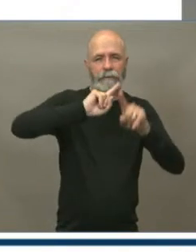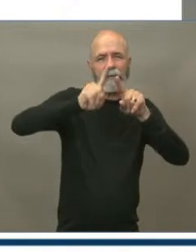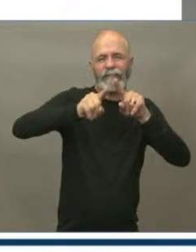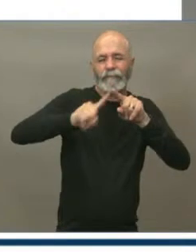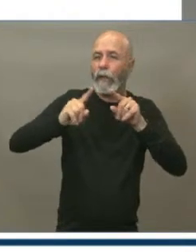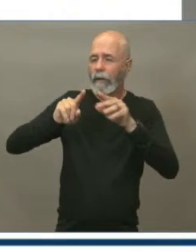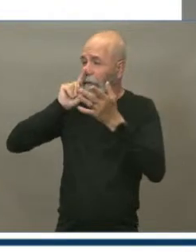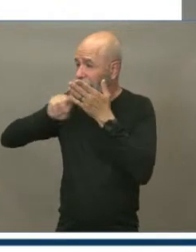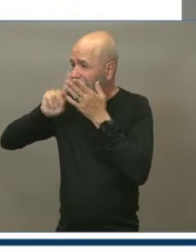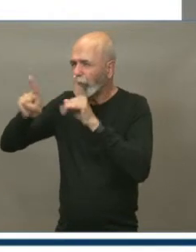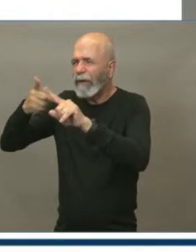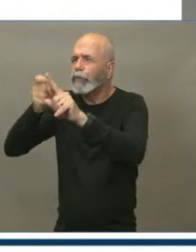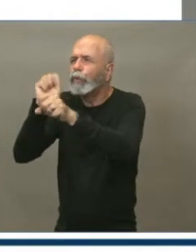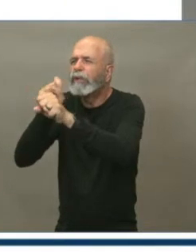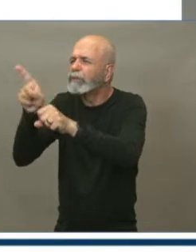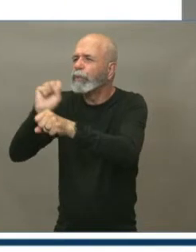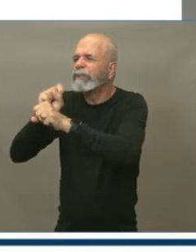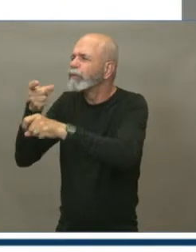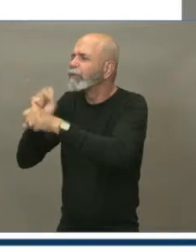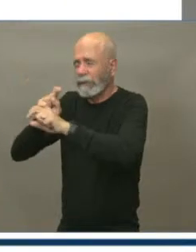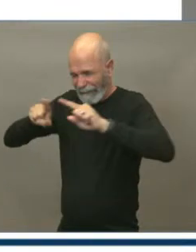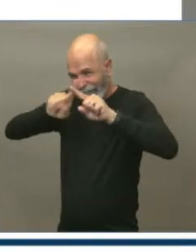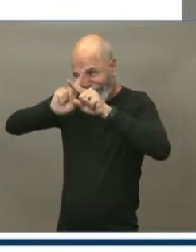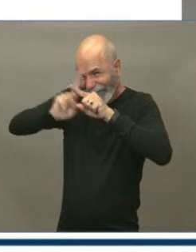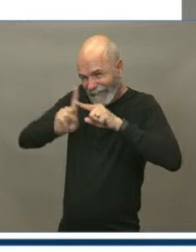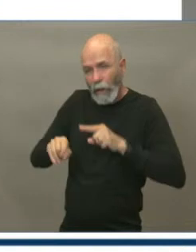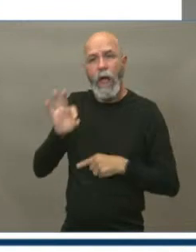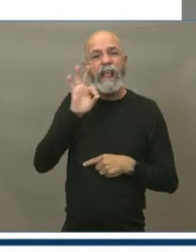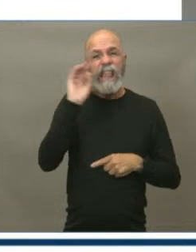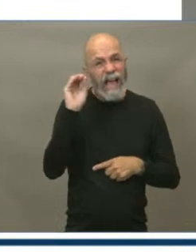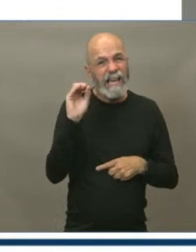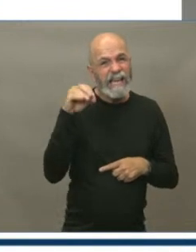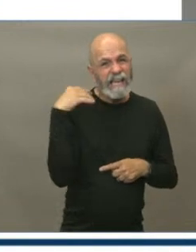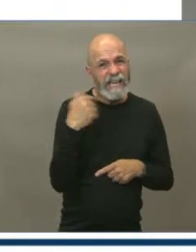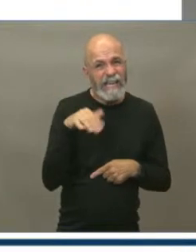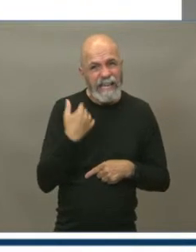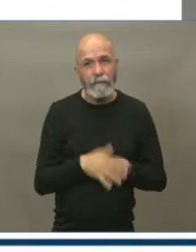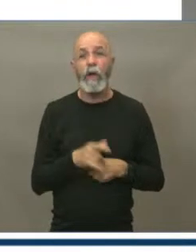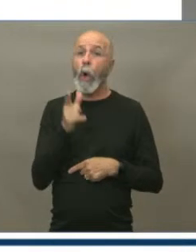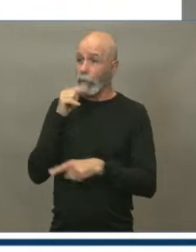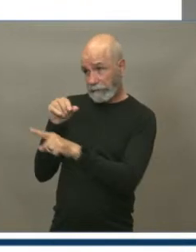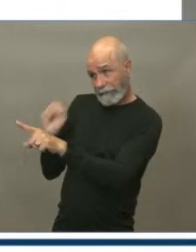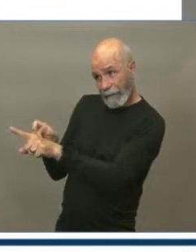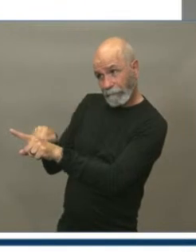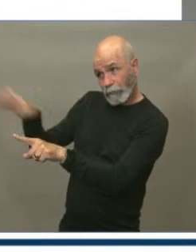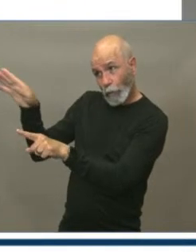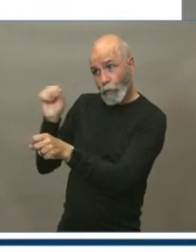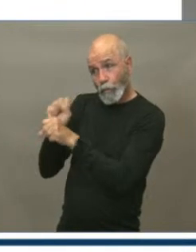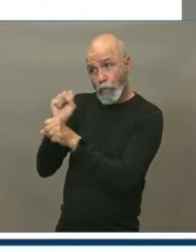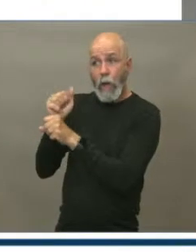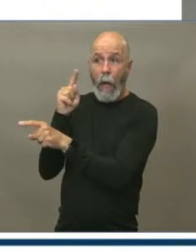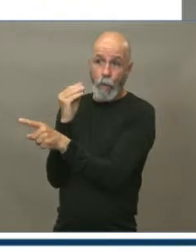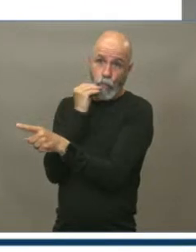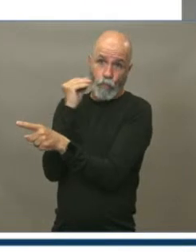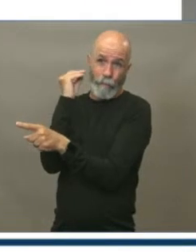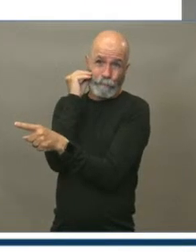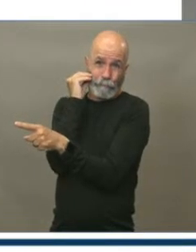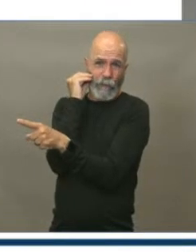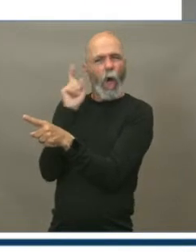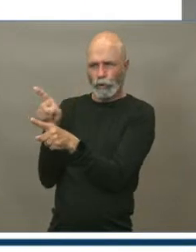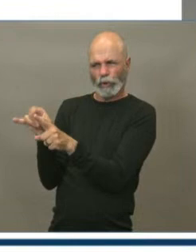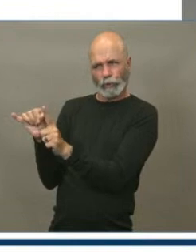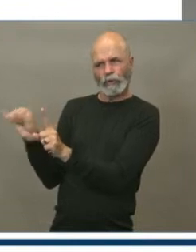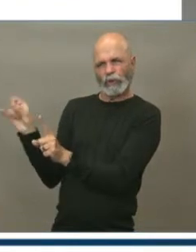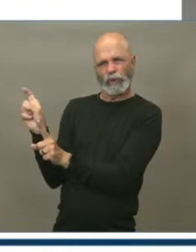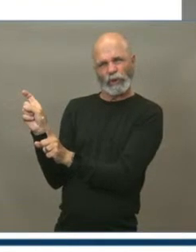in the Halifax area, employees who can work from home should be. For workplaces that are open, it